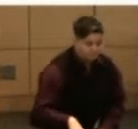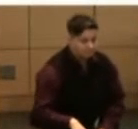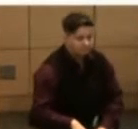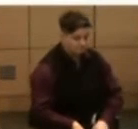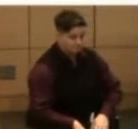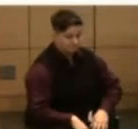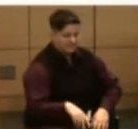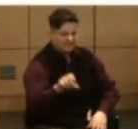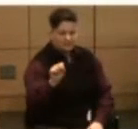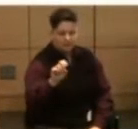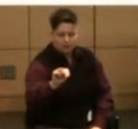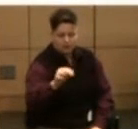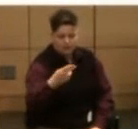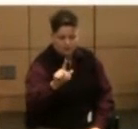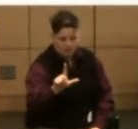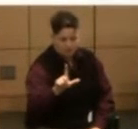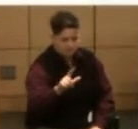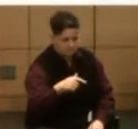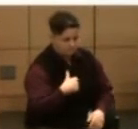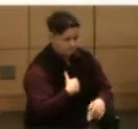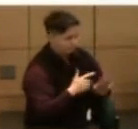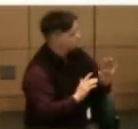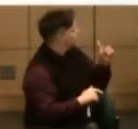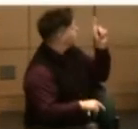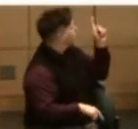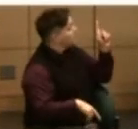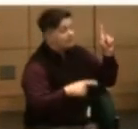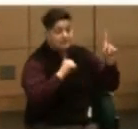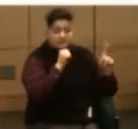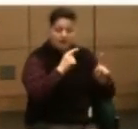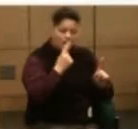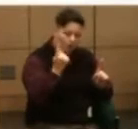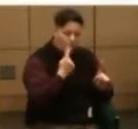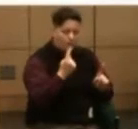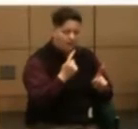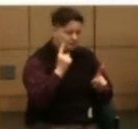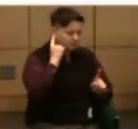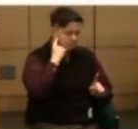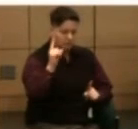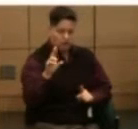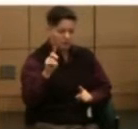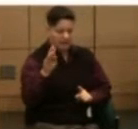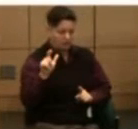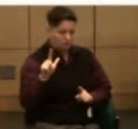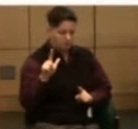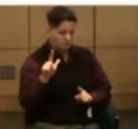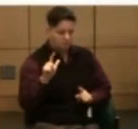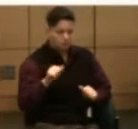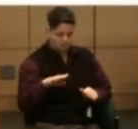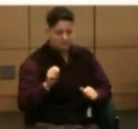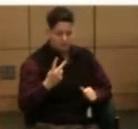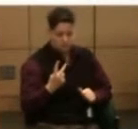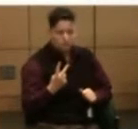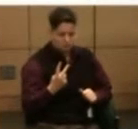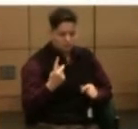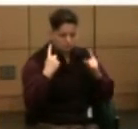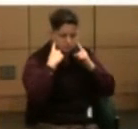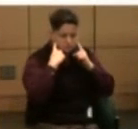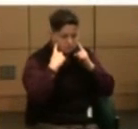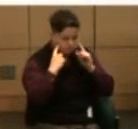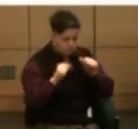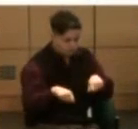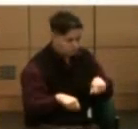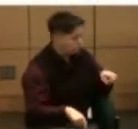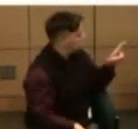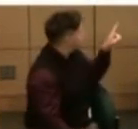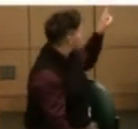loss, but not all associated with unilateral. This is a laundry list of syndromes that kids with unilateral hearing loss can